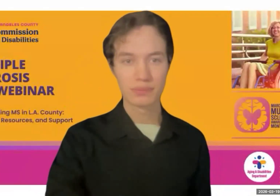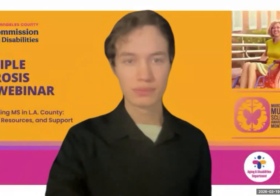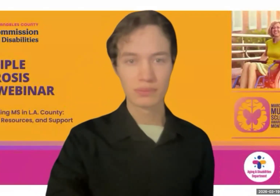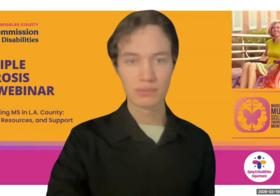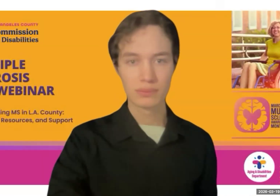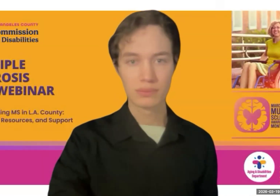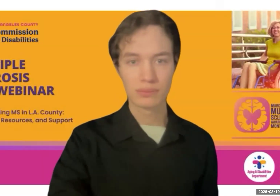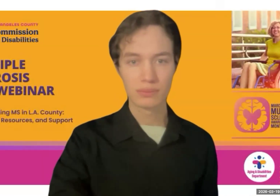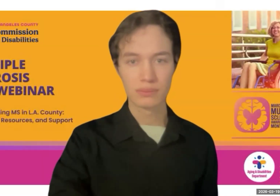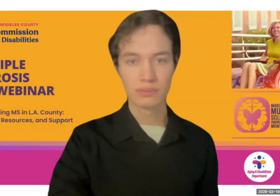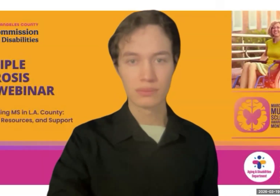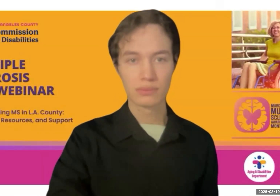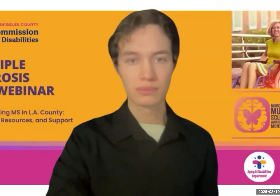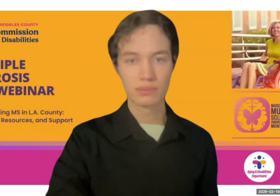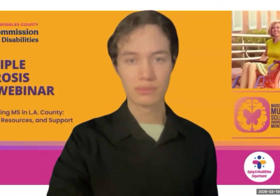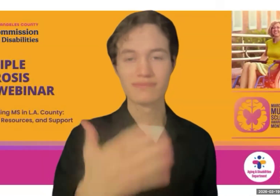Thank you.